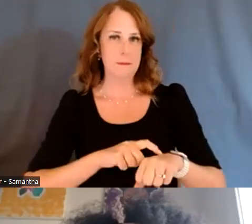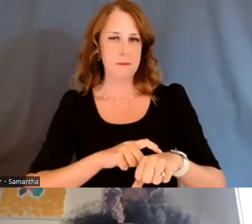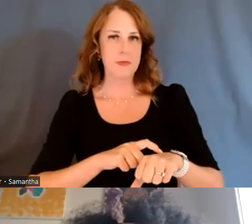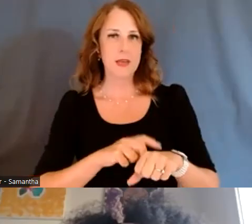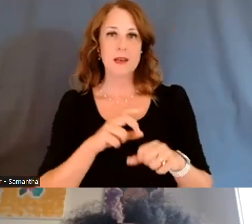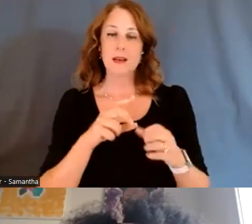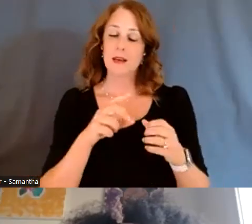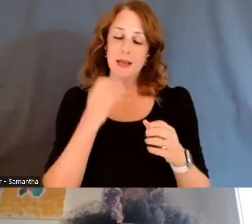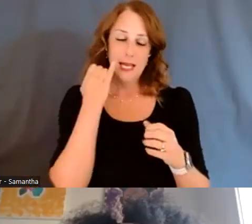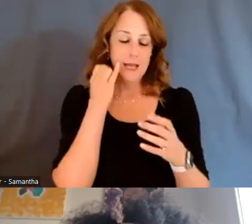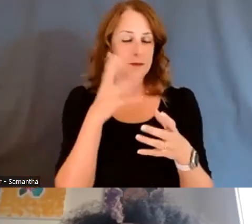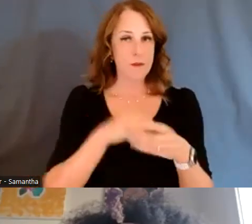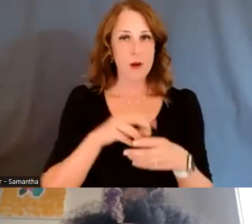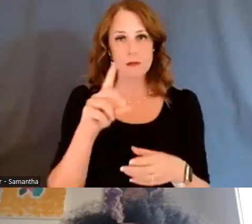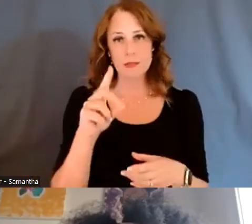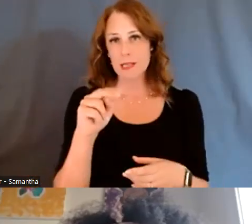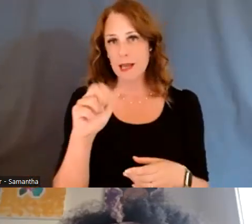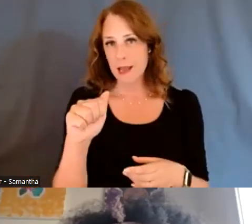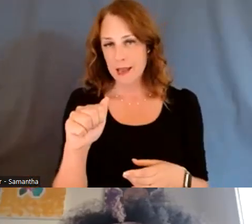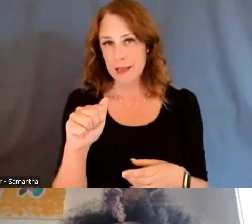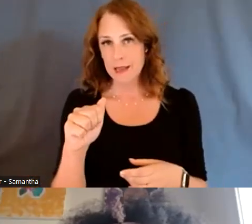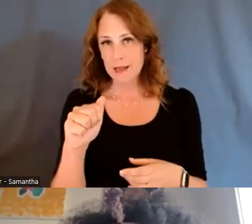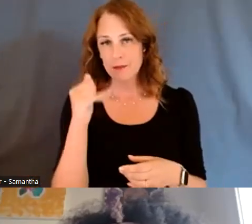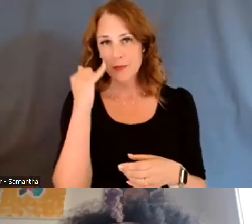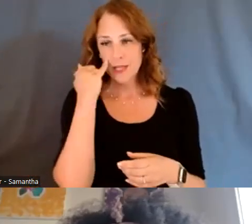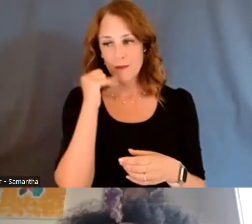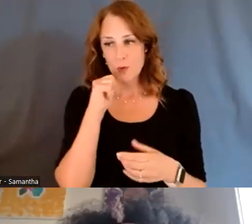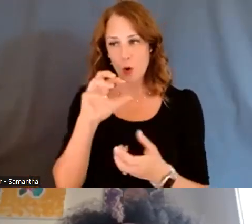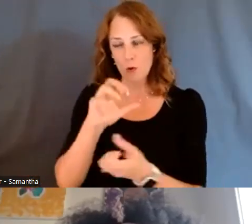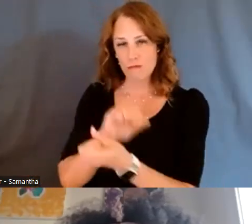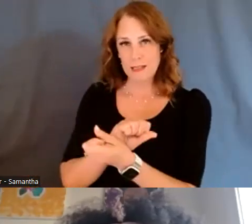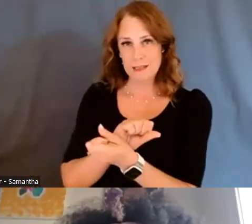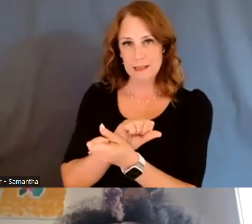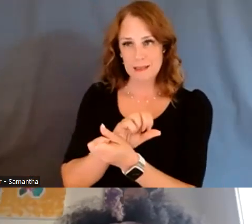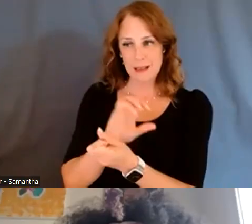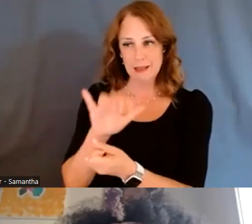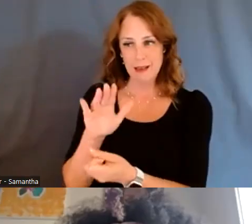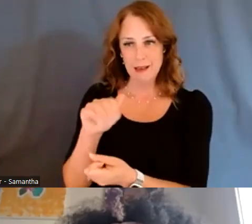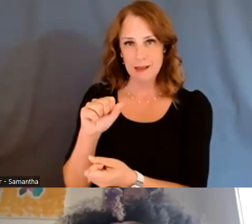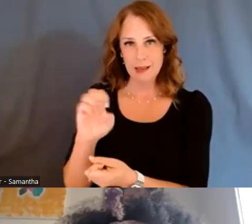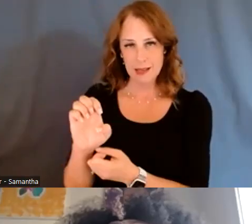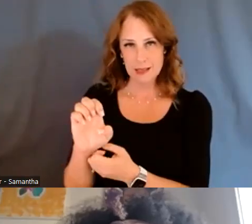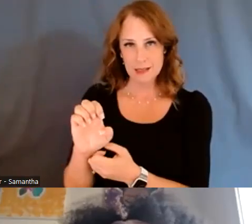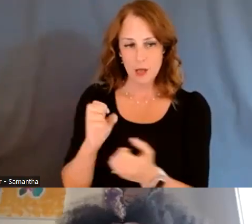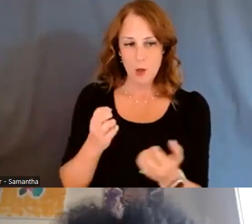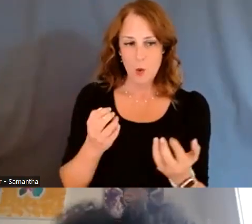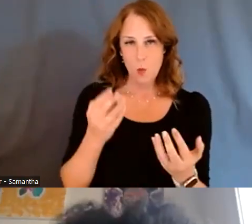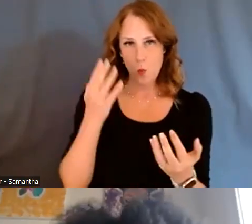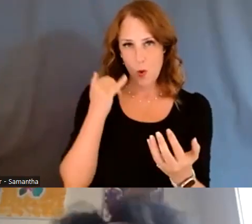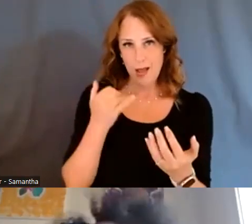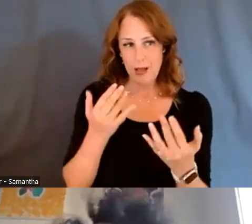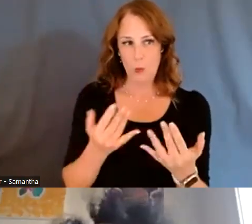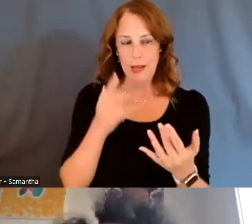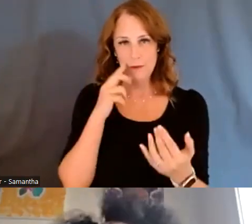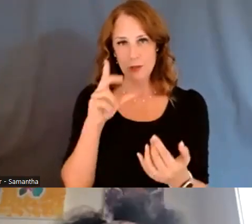DNA, if we don't make an arrest on a case, and we're waiting for DNA to come back because we